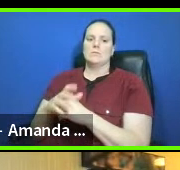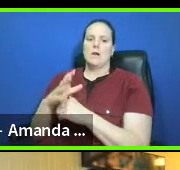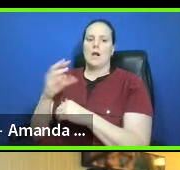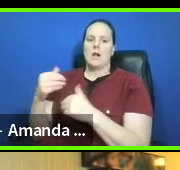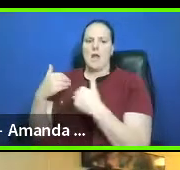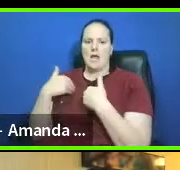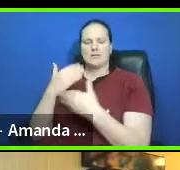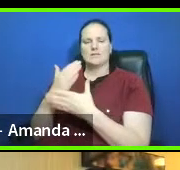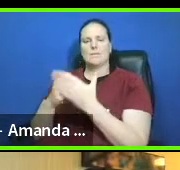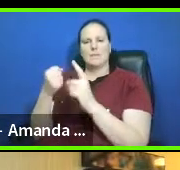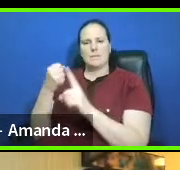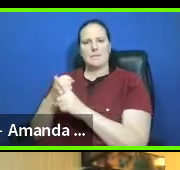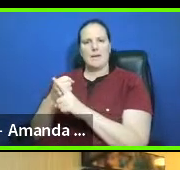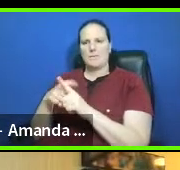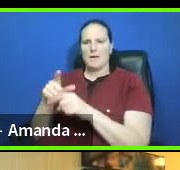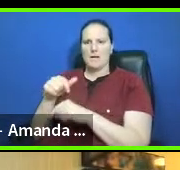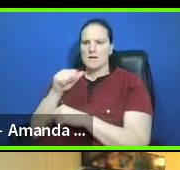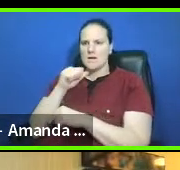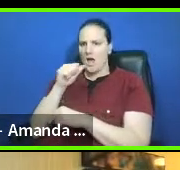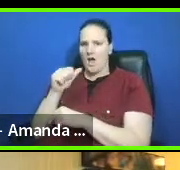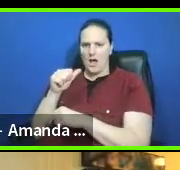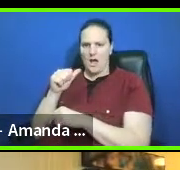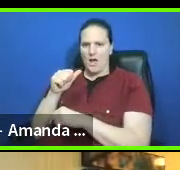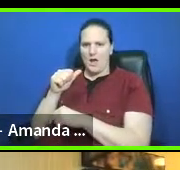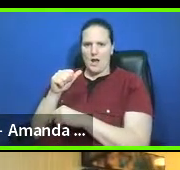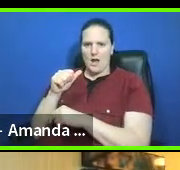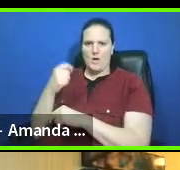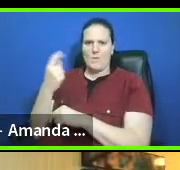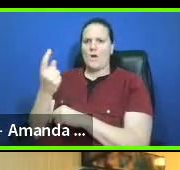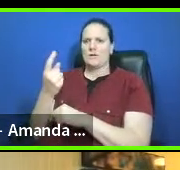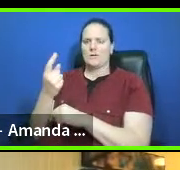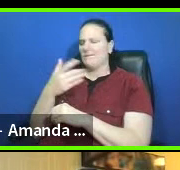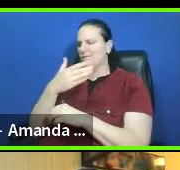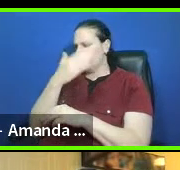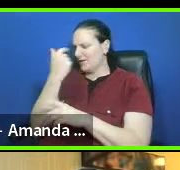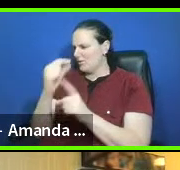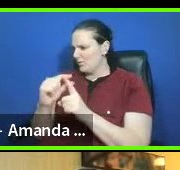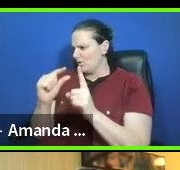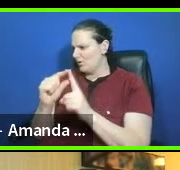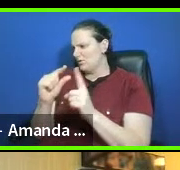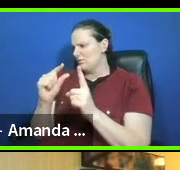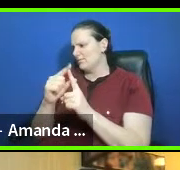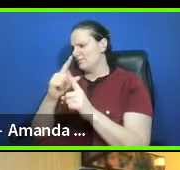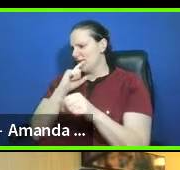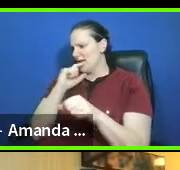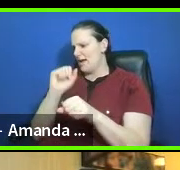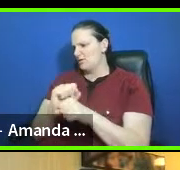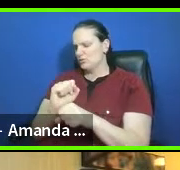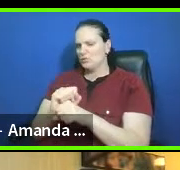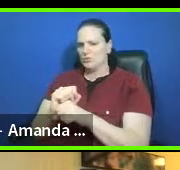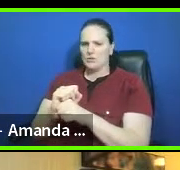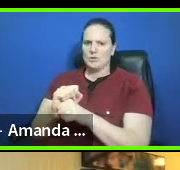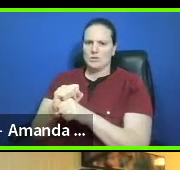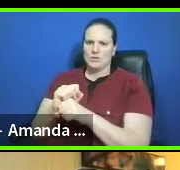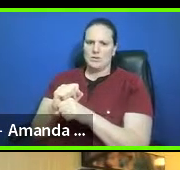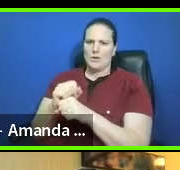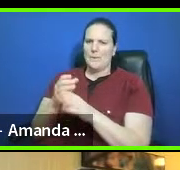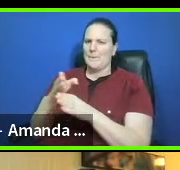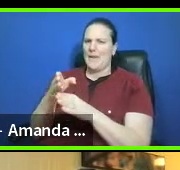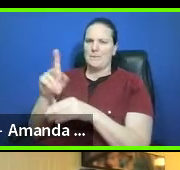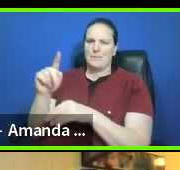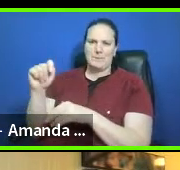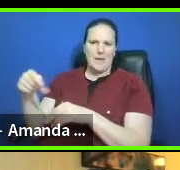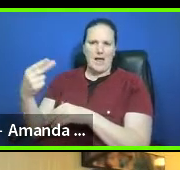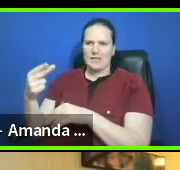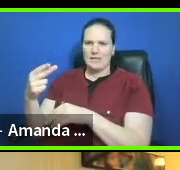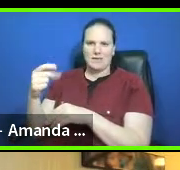some impact, but not one that I forget the term of the actual main path. It doesn't get in the